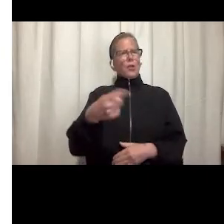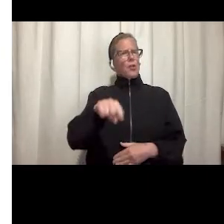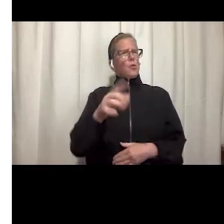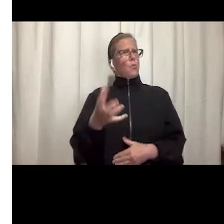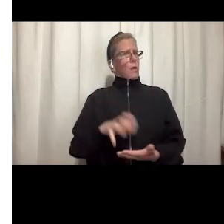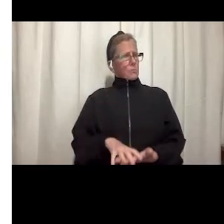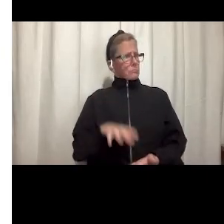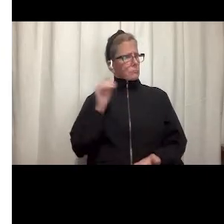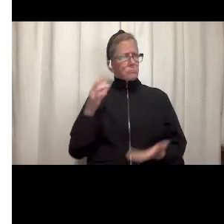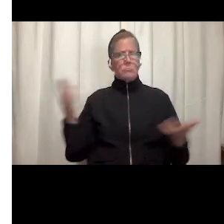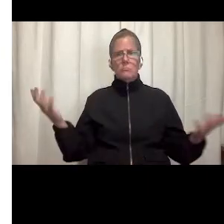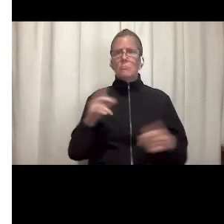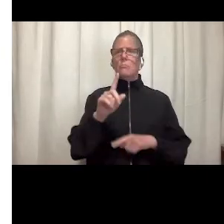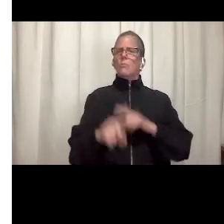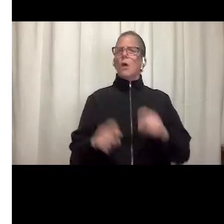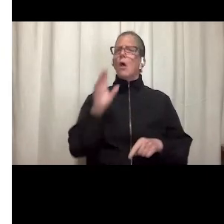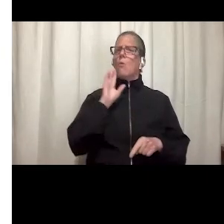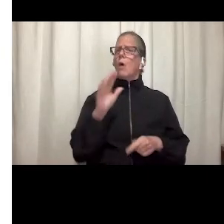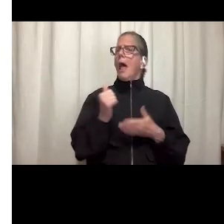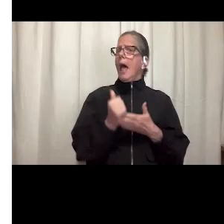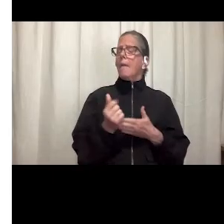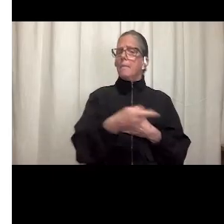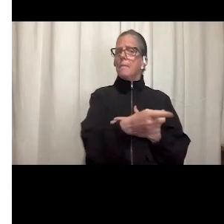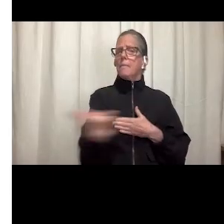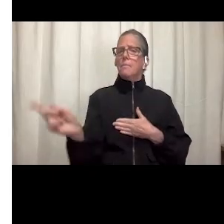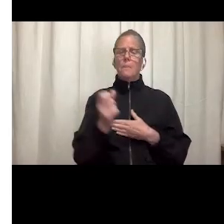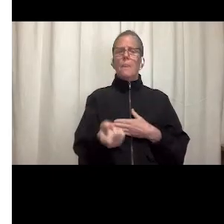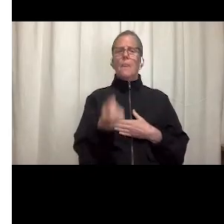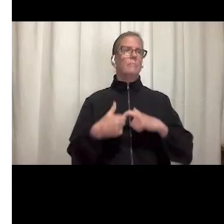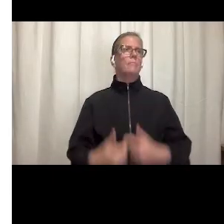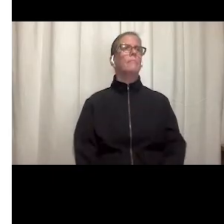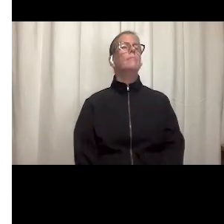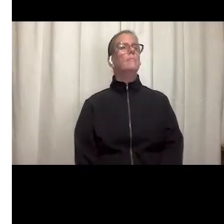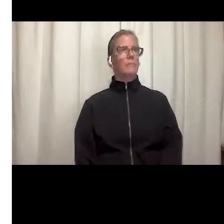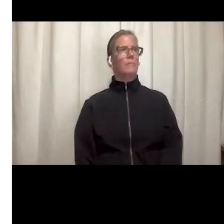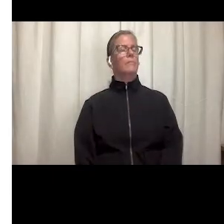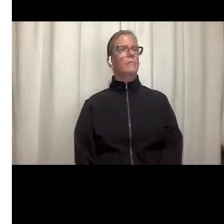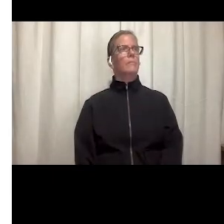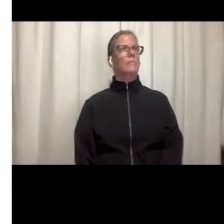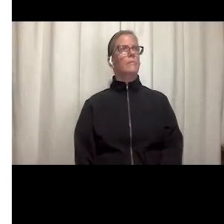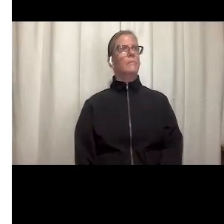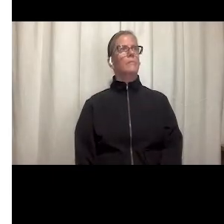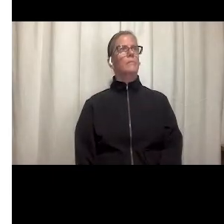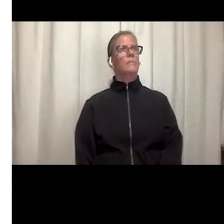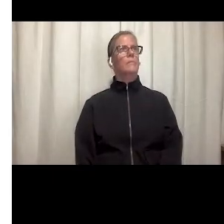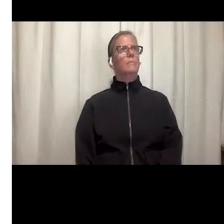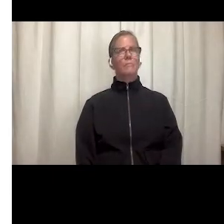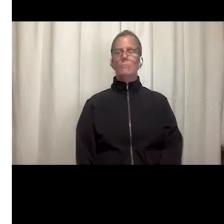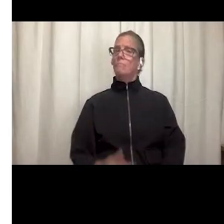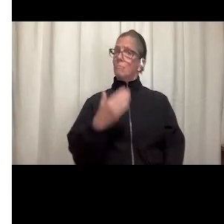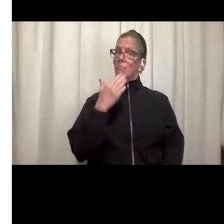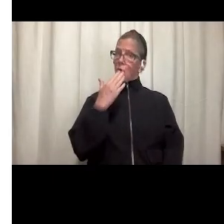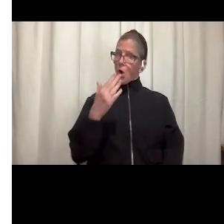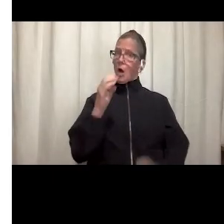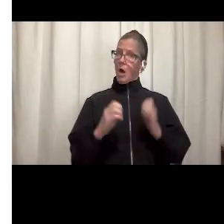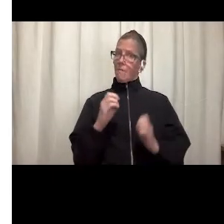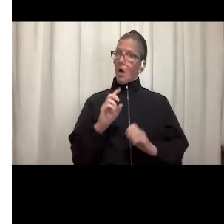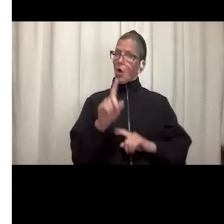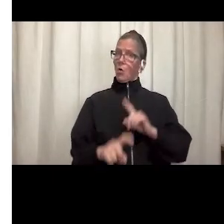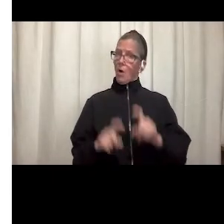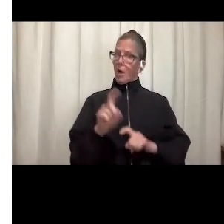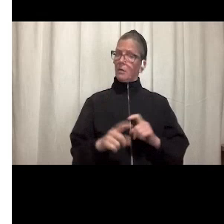These questions should help you understand both your program's implementation and its effectiveness. Good evaluation